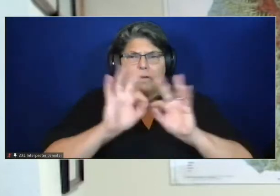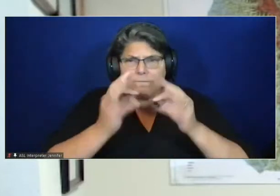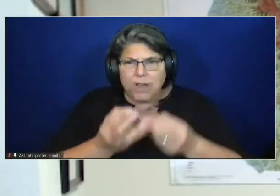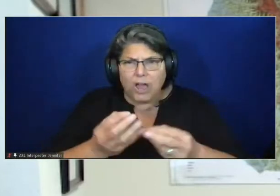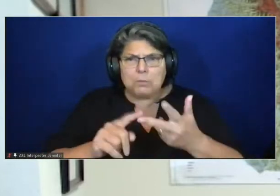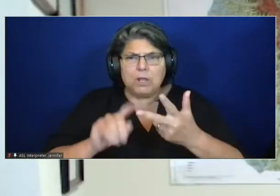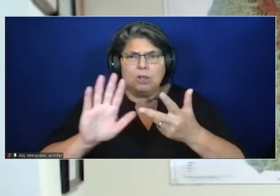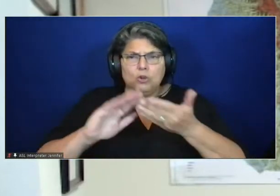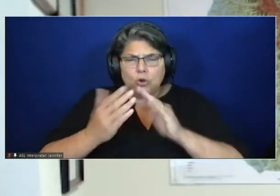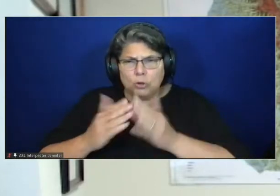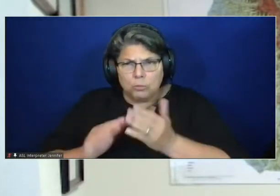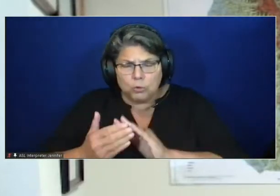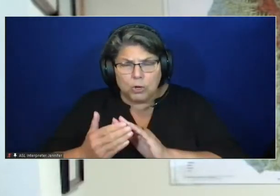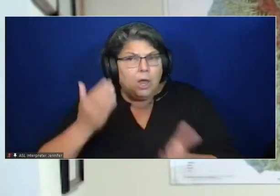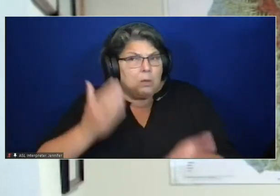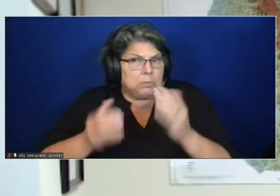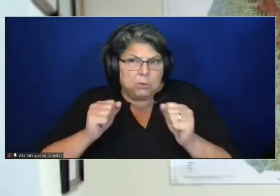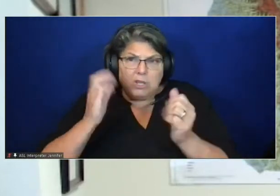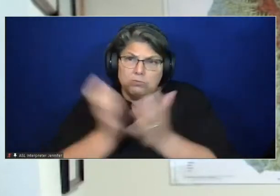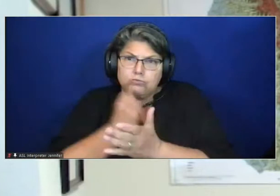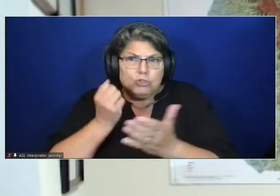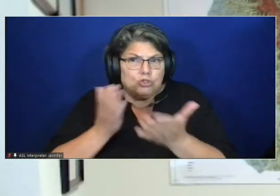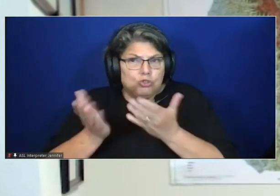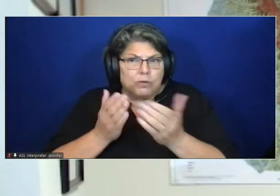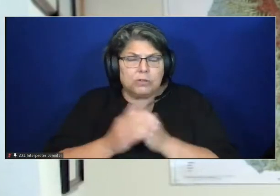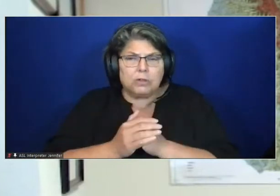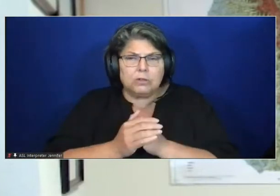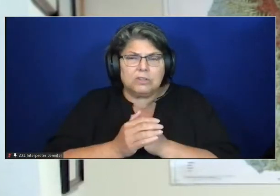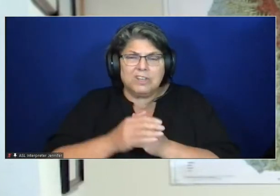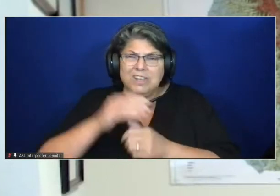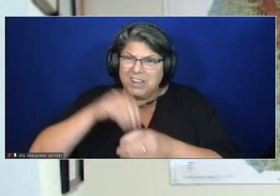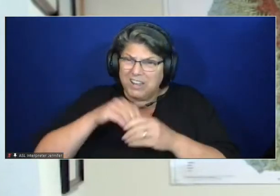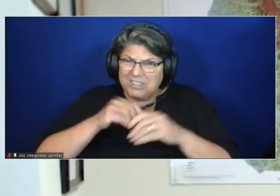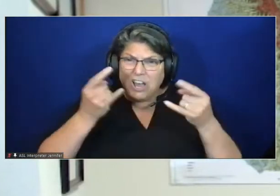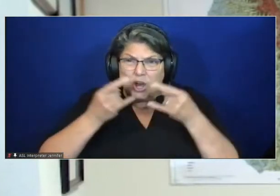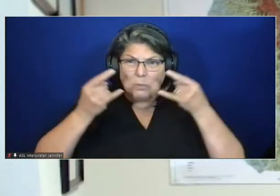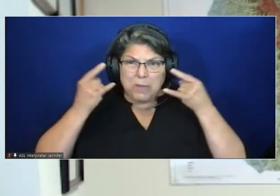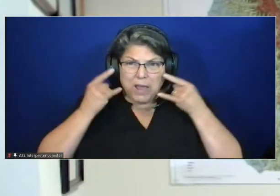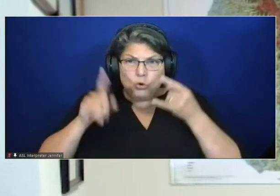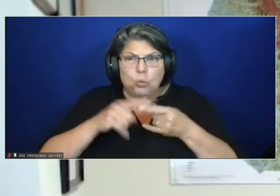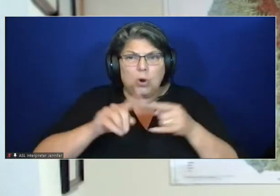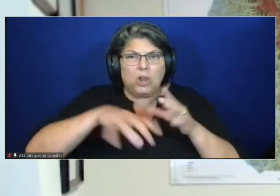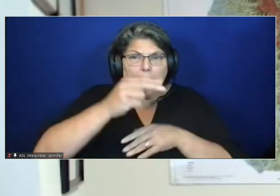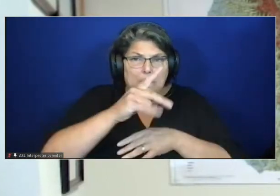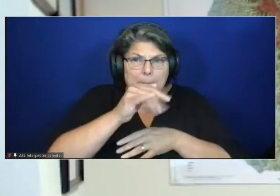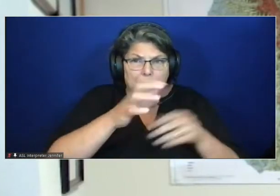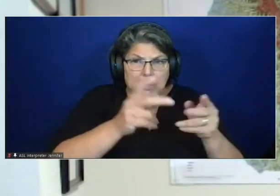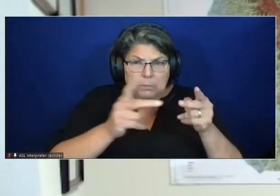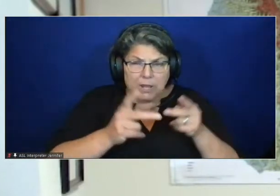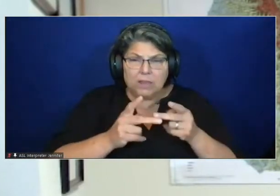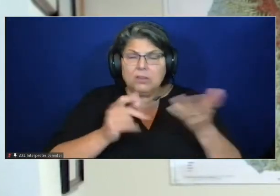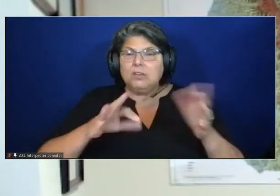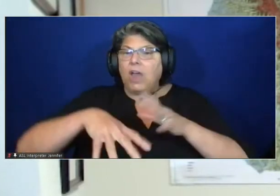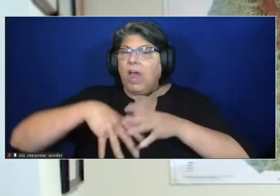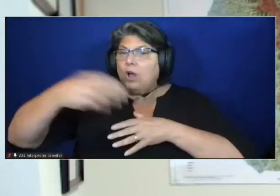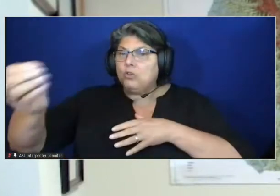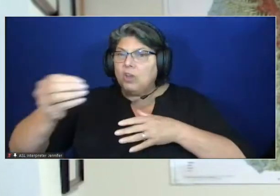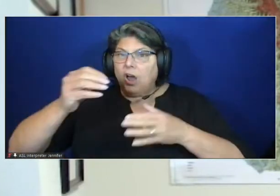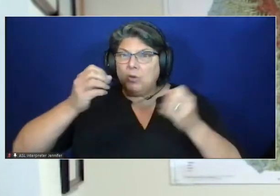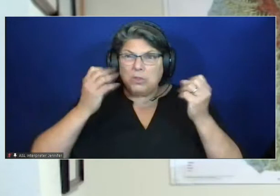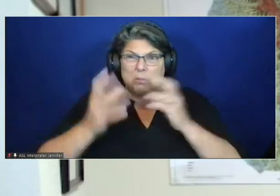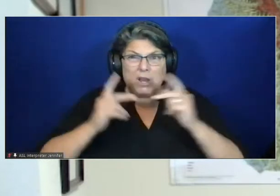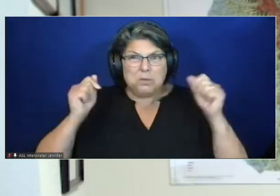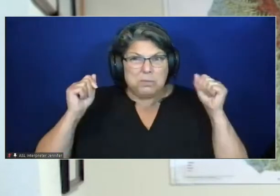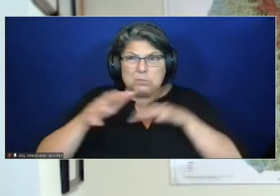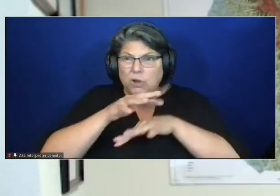be services you're eligible for. Wear masks indoors in public places and outdoors in crowds, except while actively eating